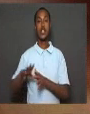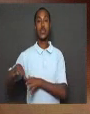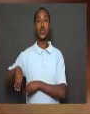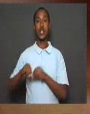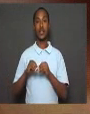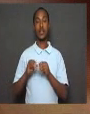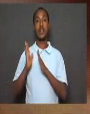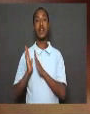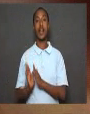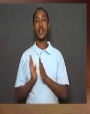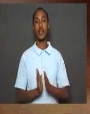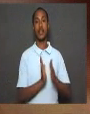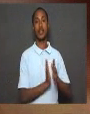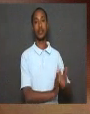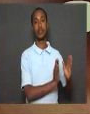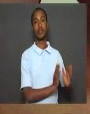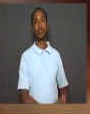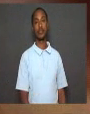Students, let's get ready.